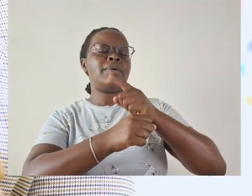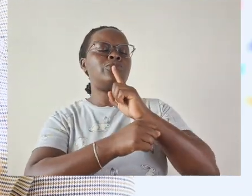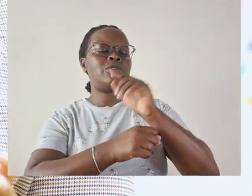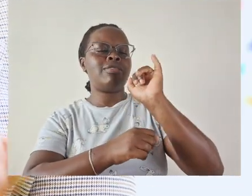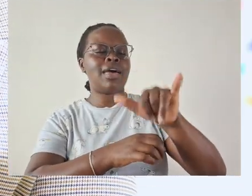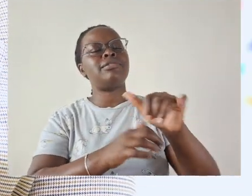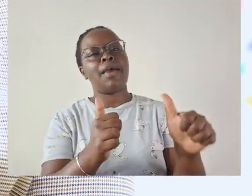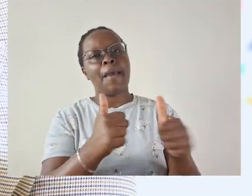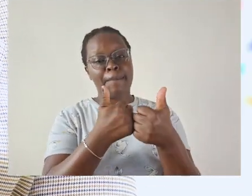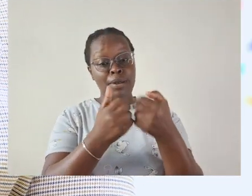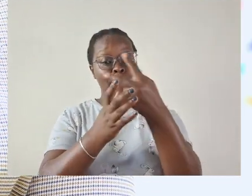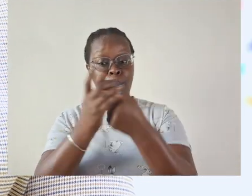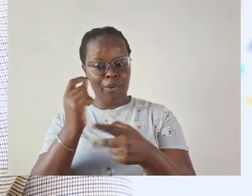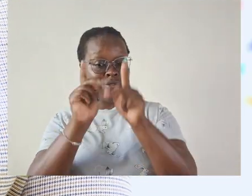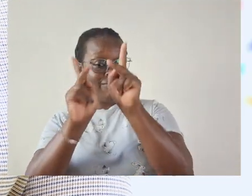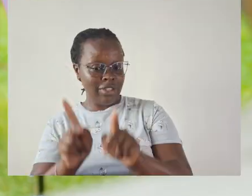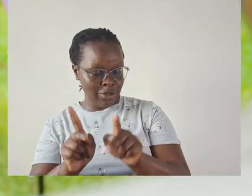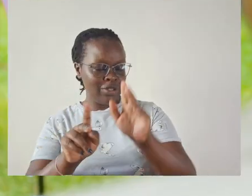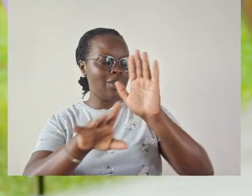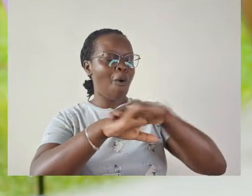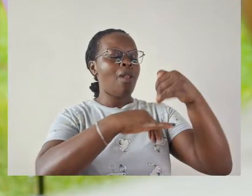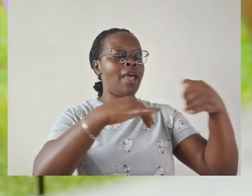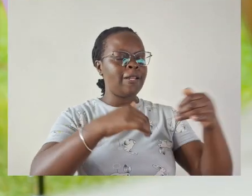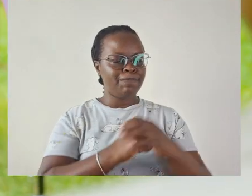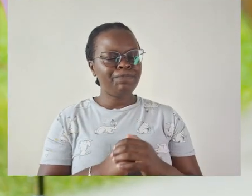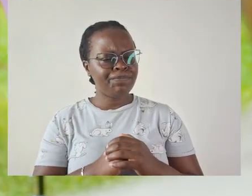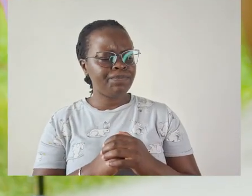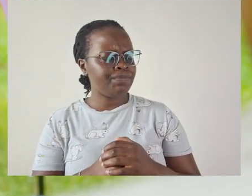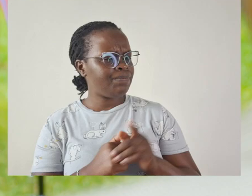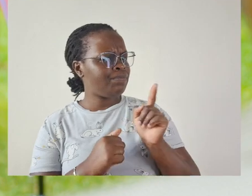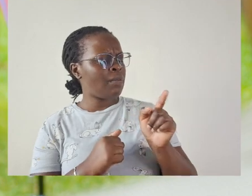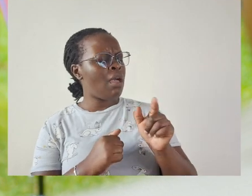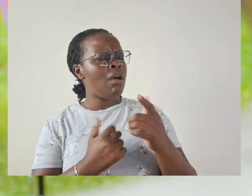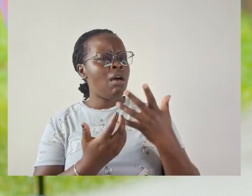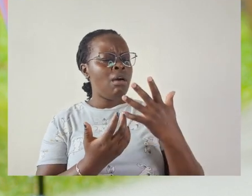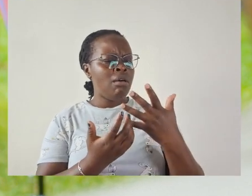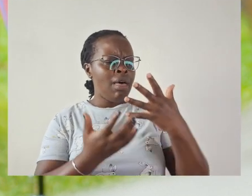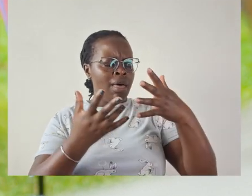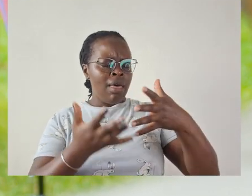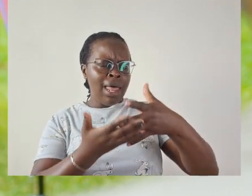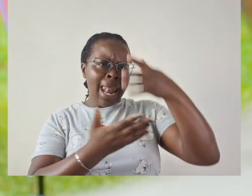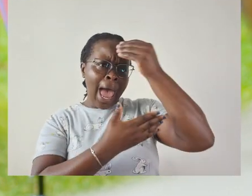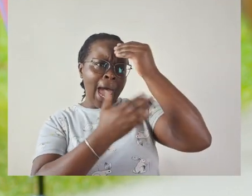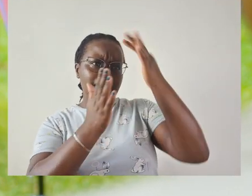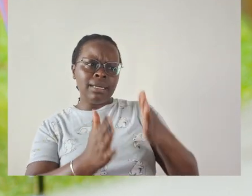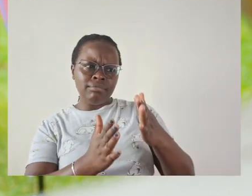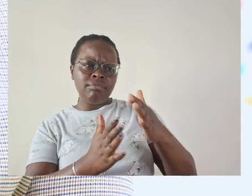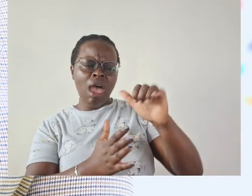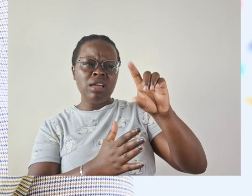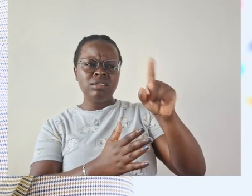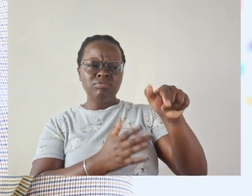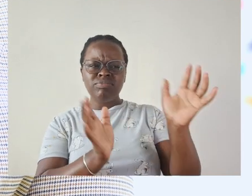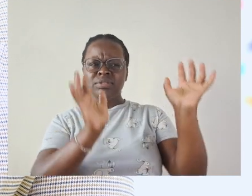both physical and digital spaces. Yeah. Let's talk a bit about what's happening here at the Learners EdTech Summit. Quite unique. Okay. What are we doing here?